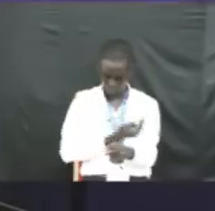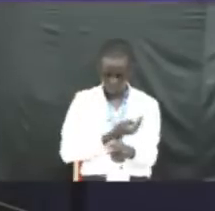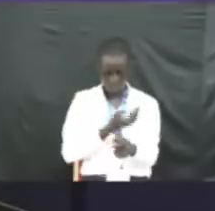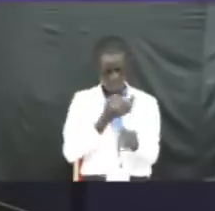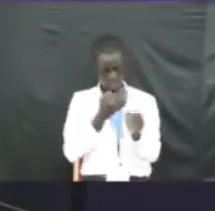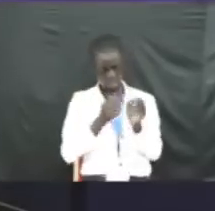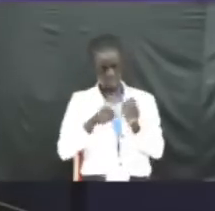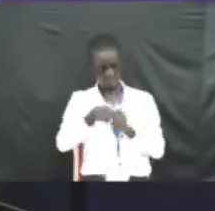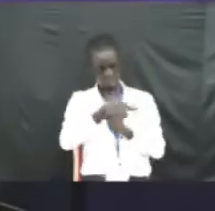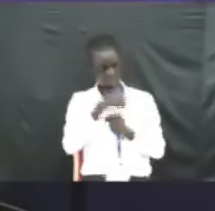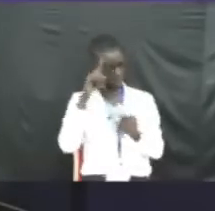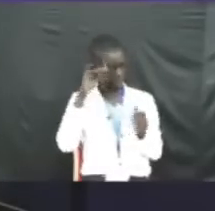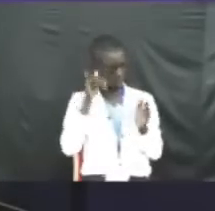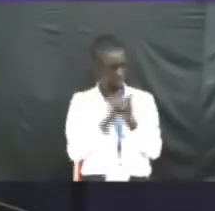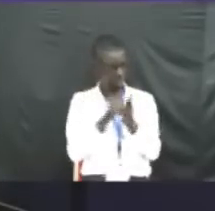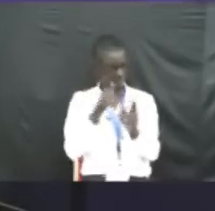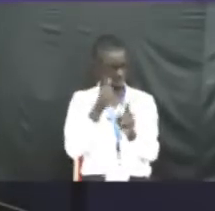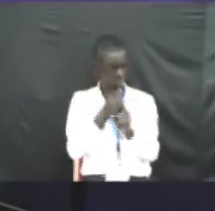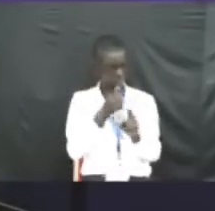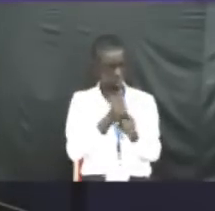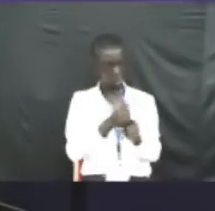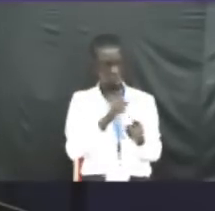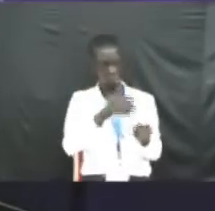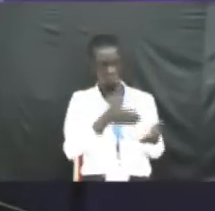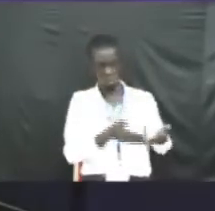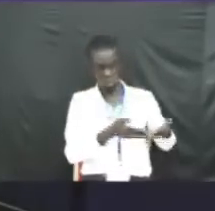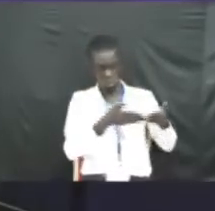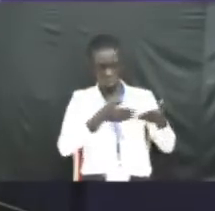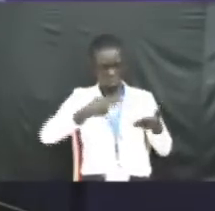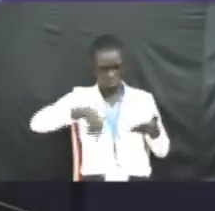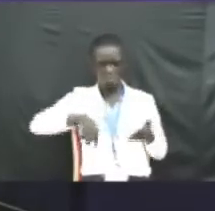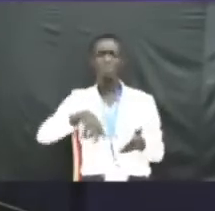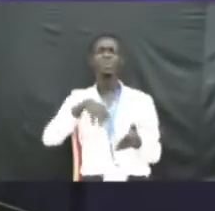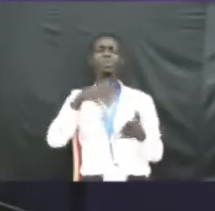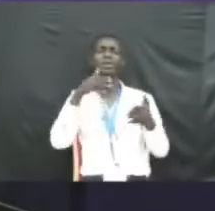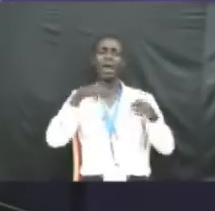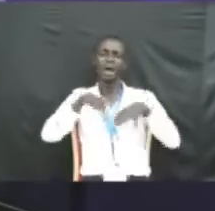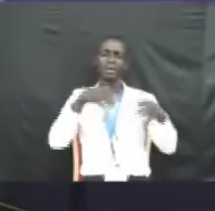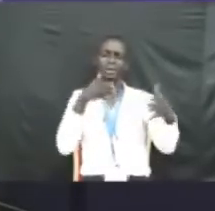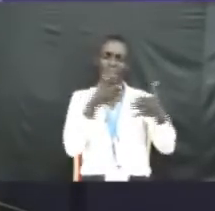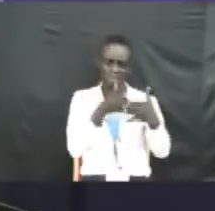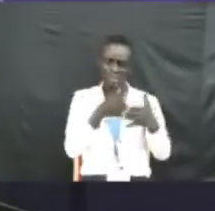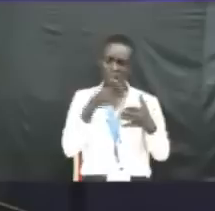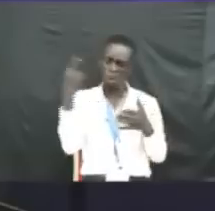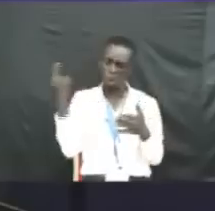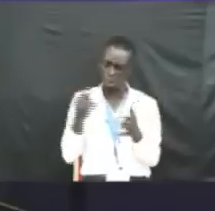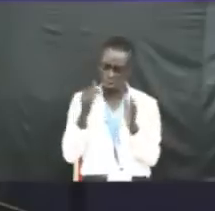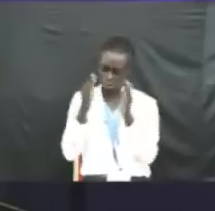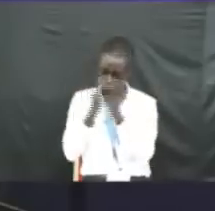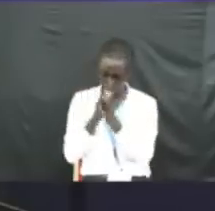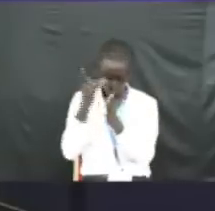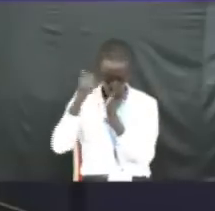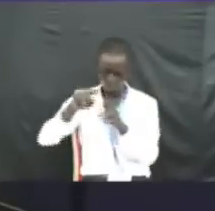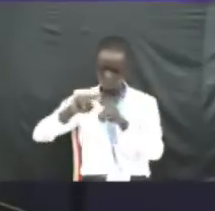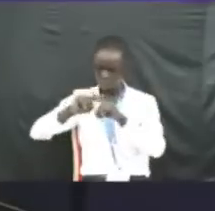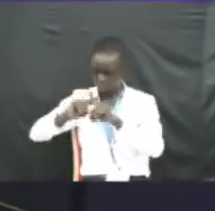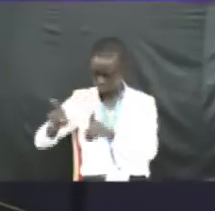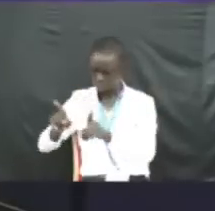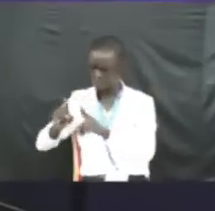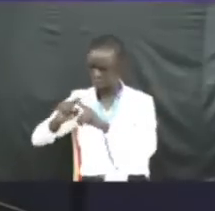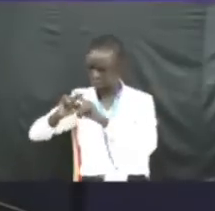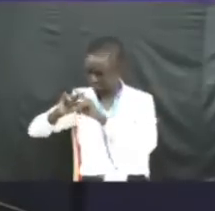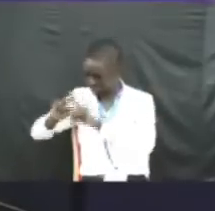introduced we stood against it. We always were asking for different people whilst you have given us one